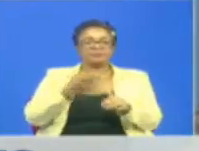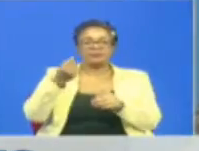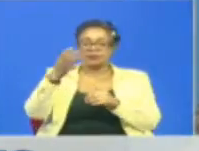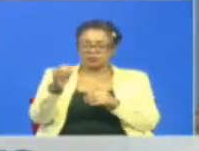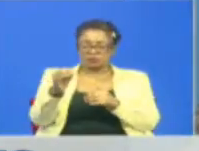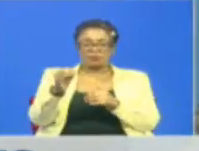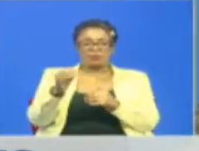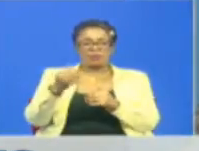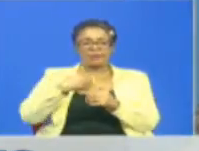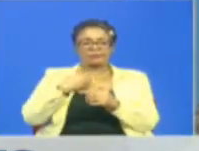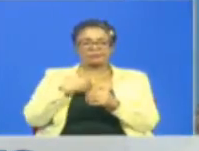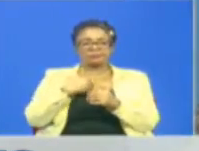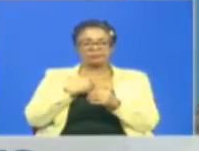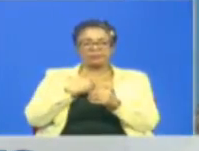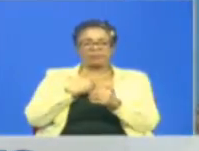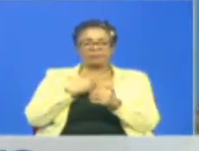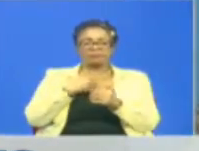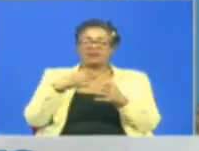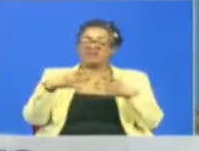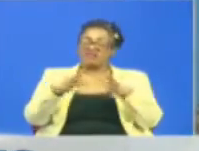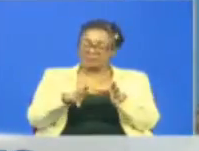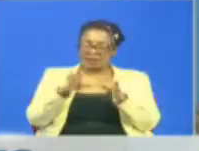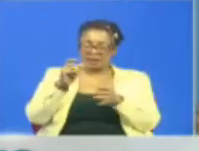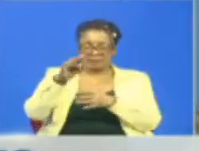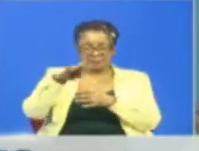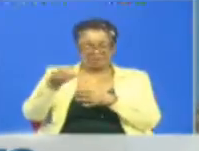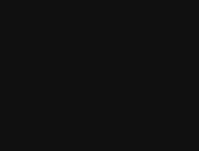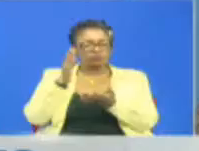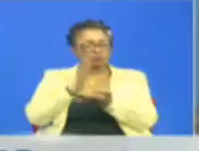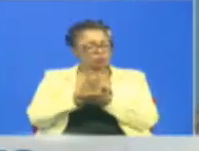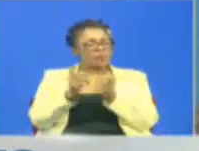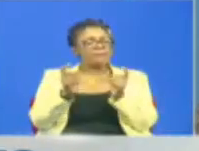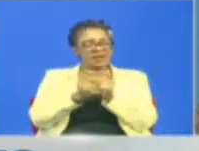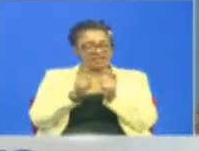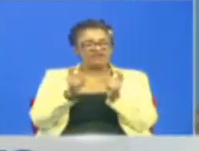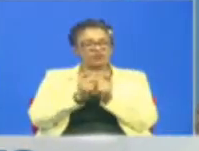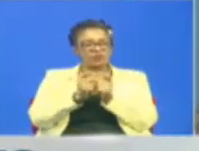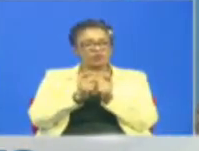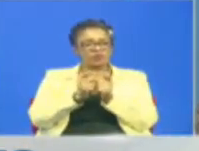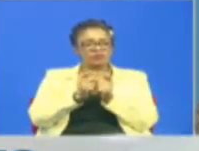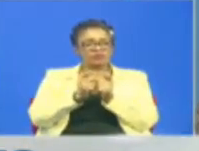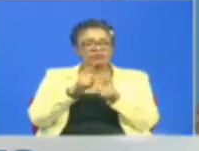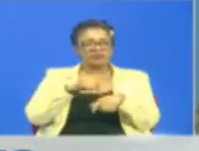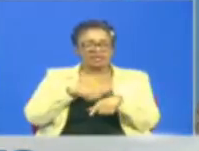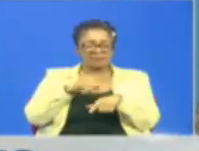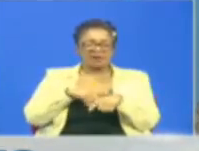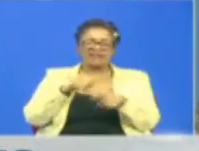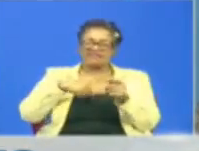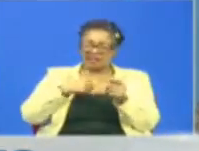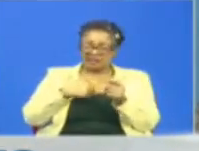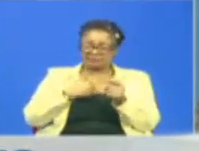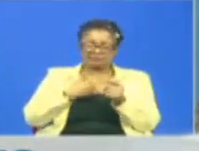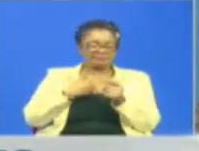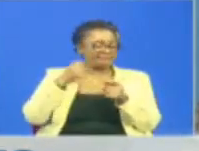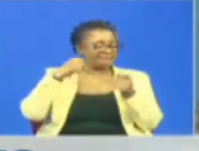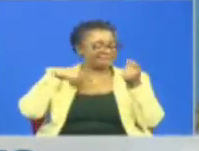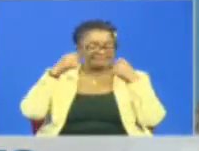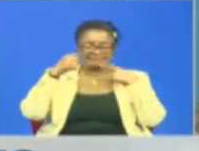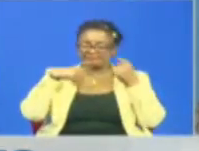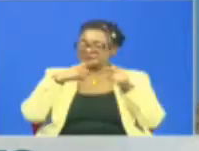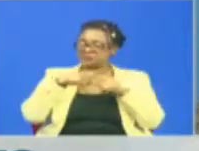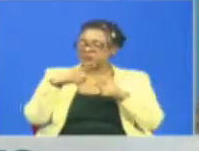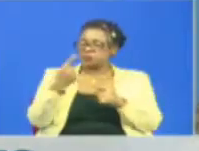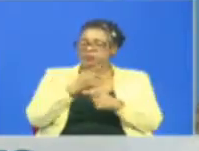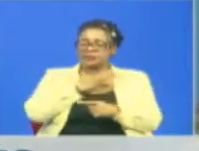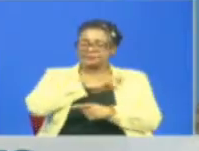kama familia ya Emma Akinyi Opio. It's very painful nikisikia mambo ya hiyo mtoto naweza lia lakini najaribu ku